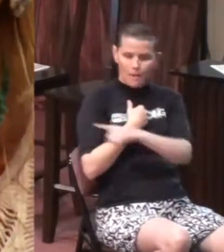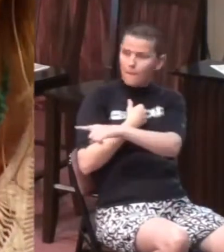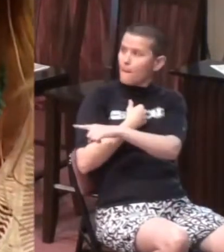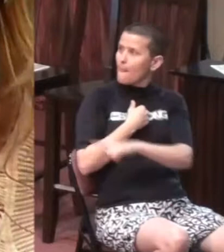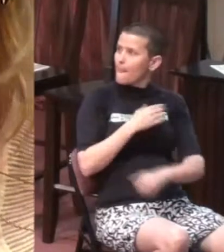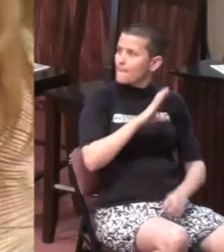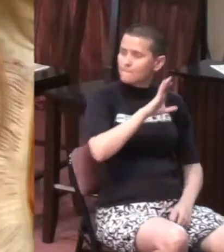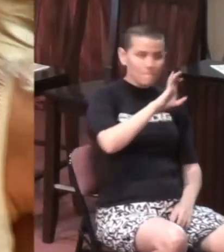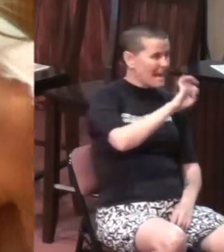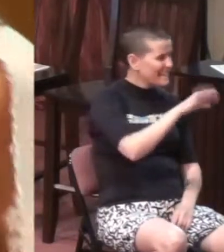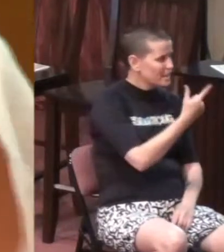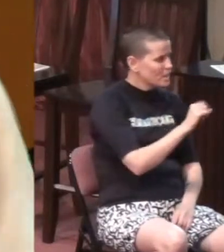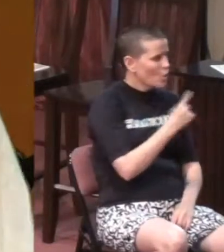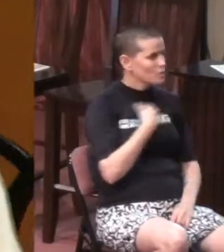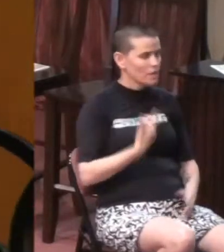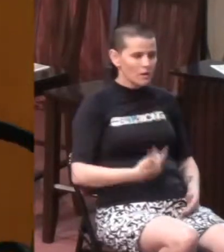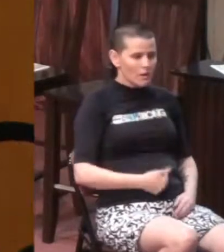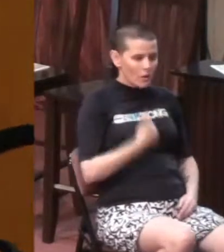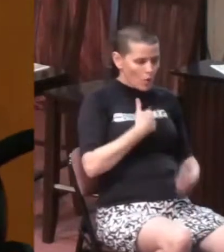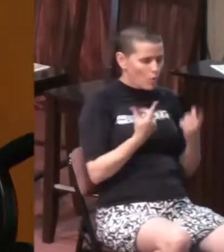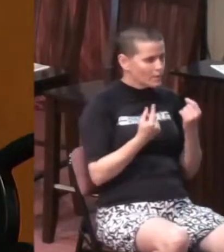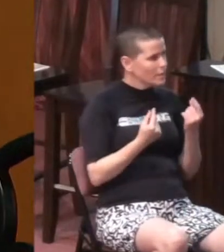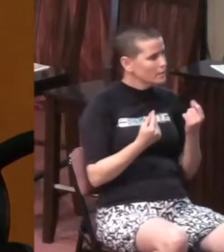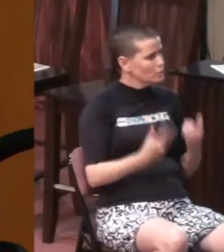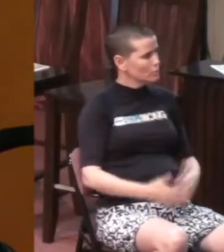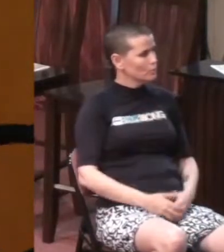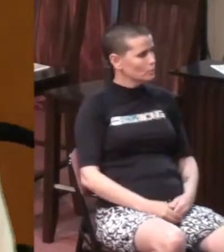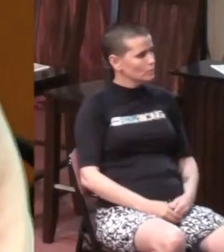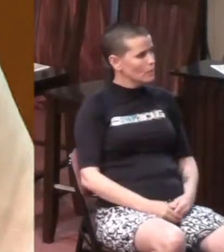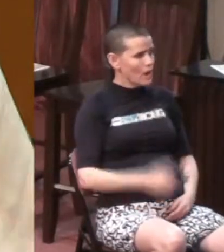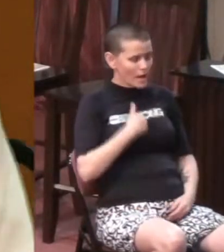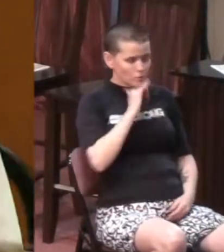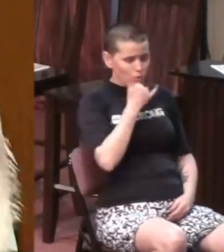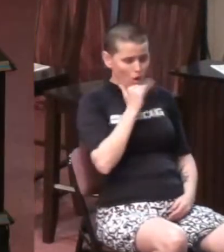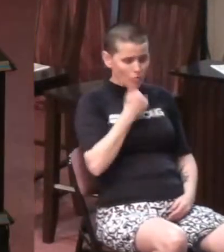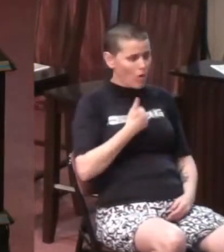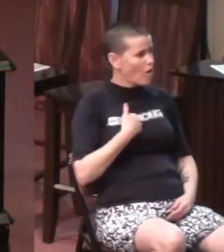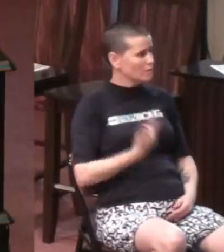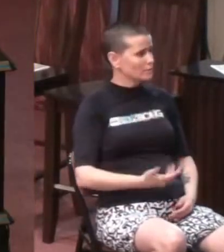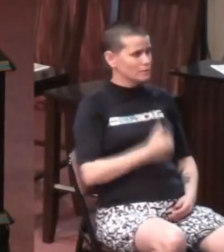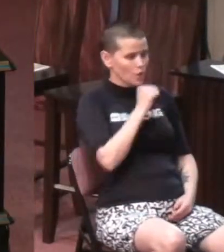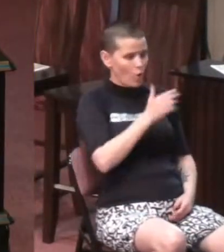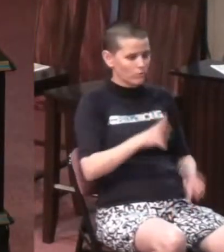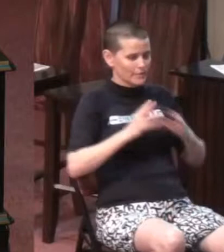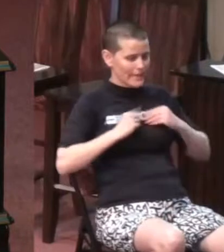me? Did I do something wrong? Don't take it personally, right, Susan?